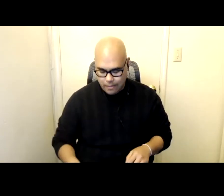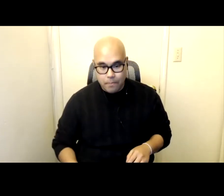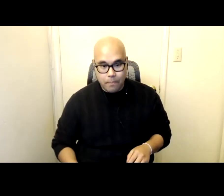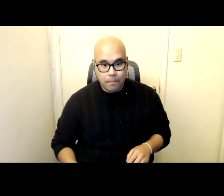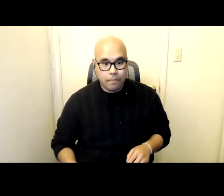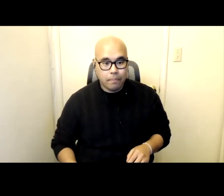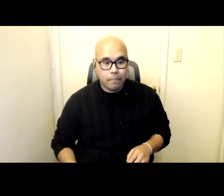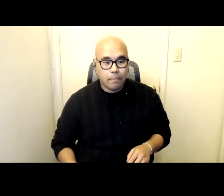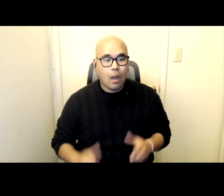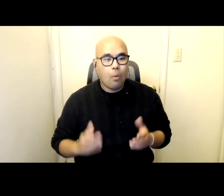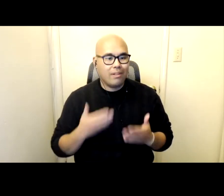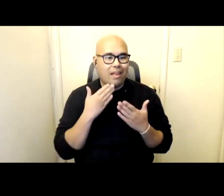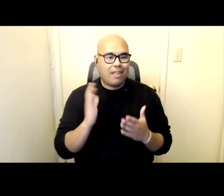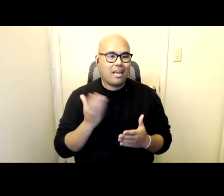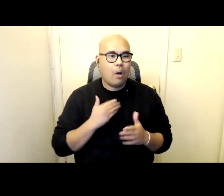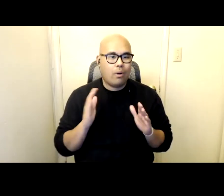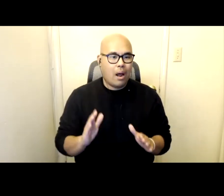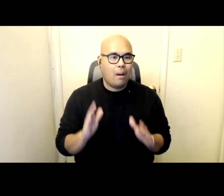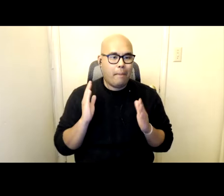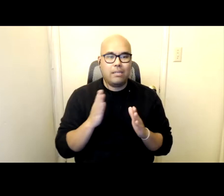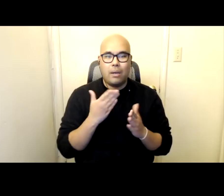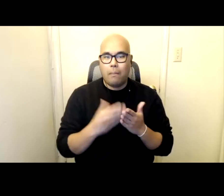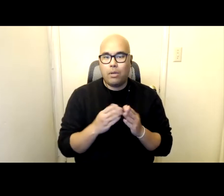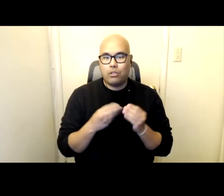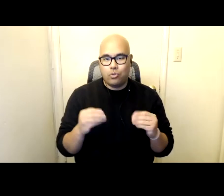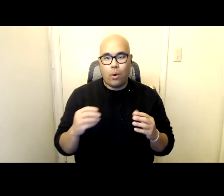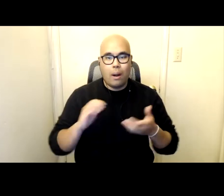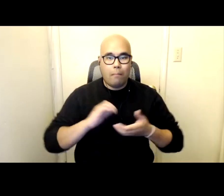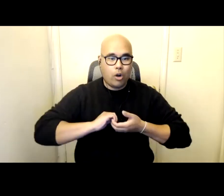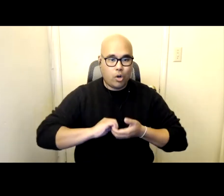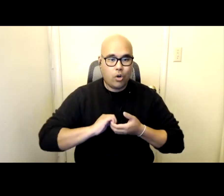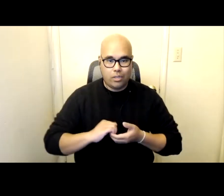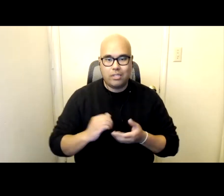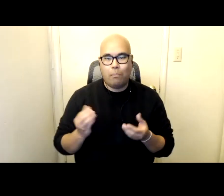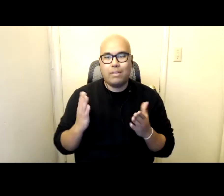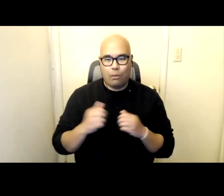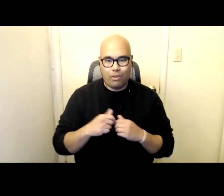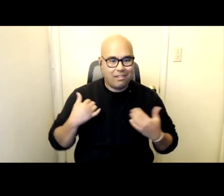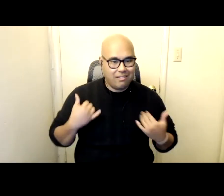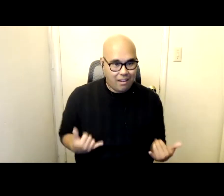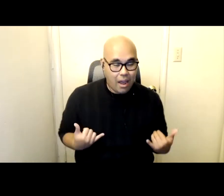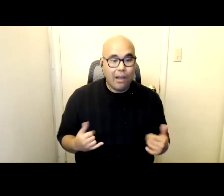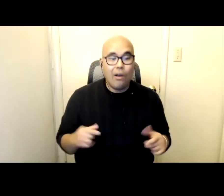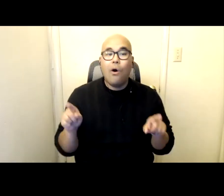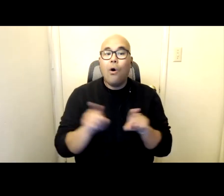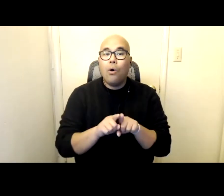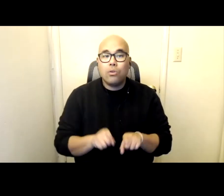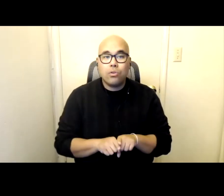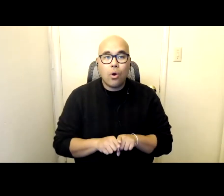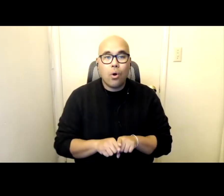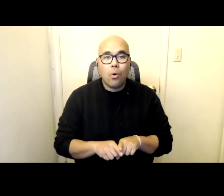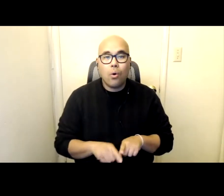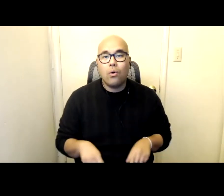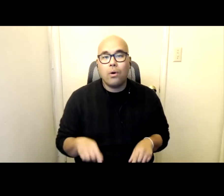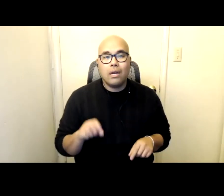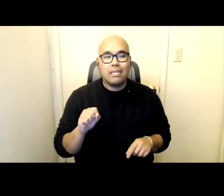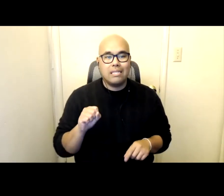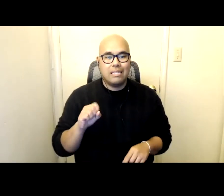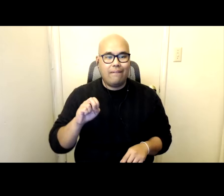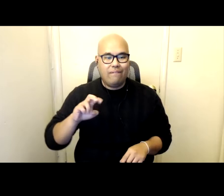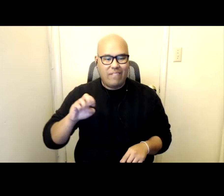bookstore partners, The Strand, who we are co-presenting this event with, and particularly Sabir Sultan for all of his